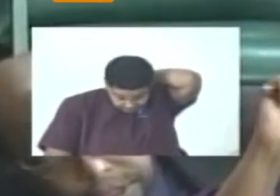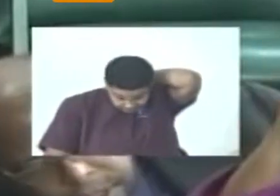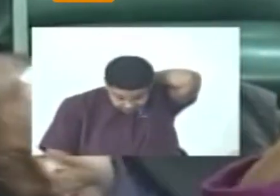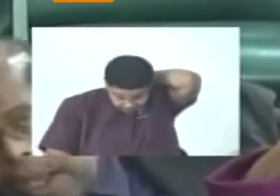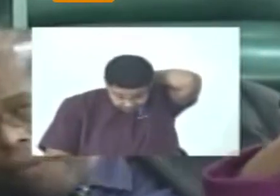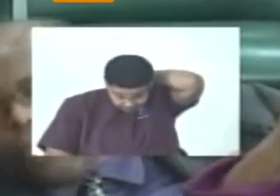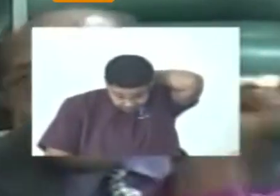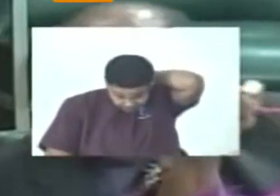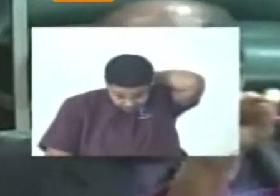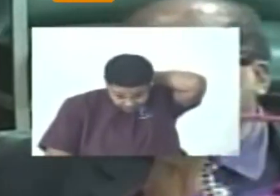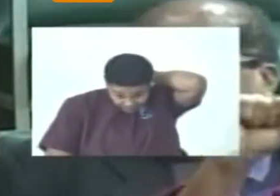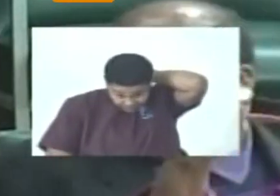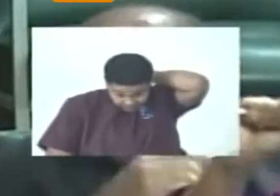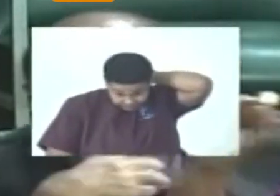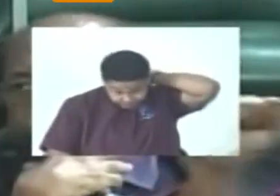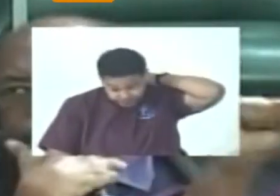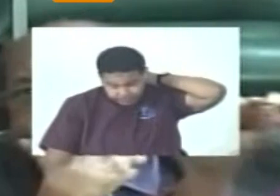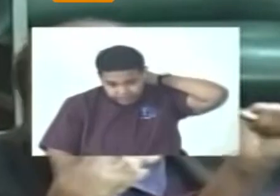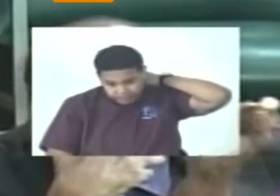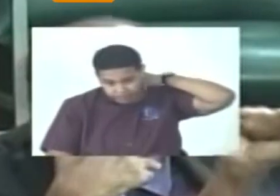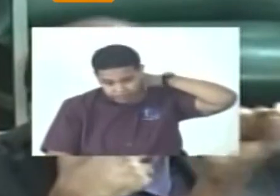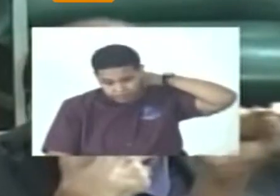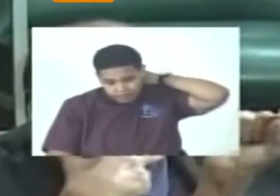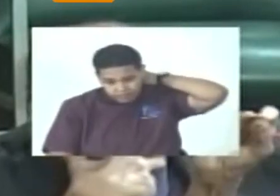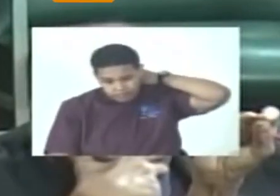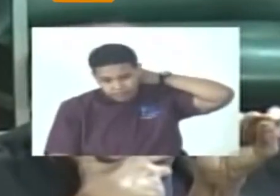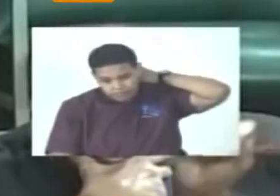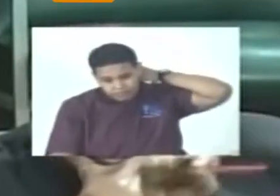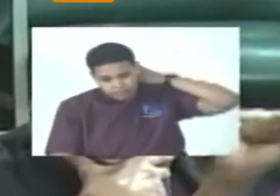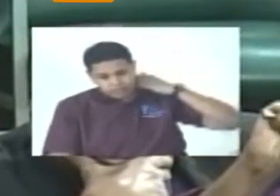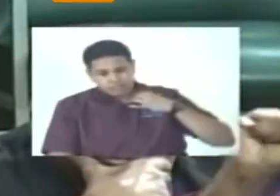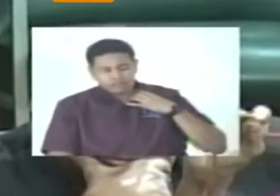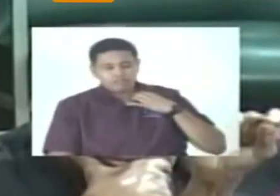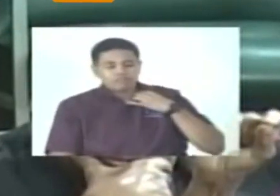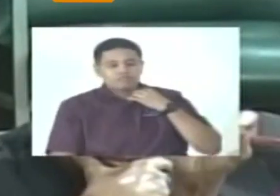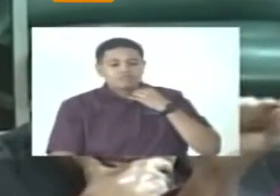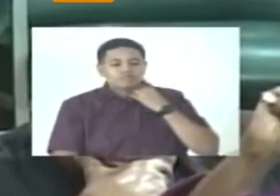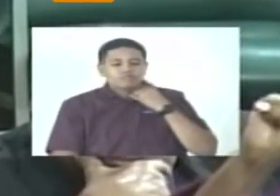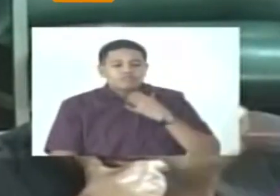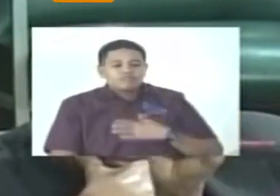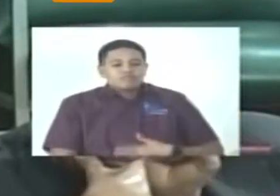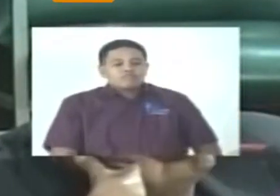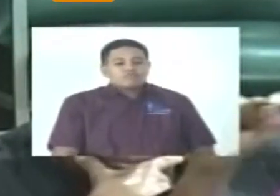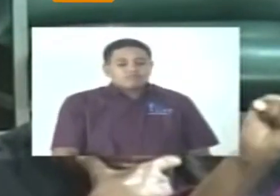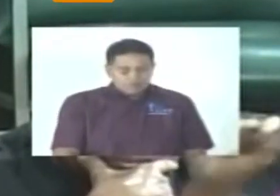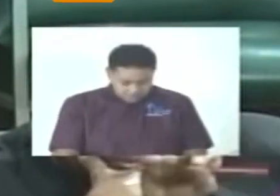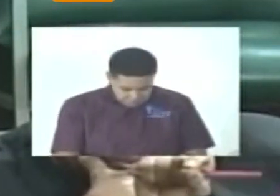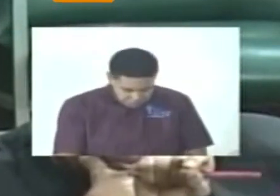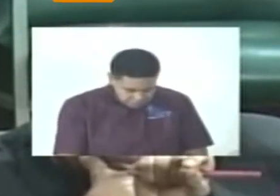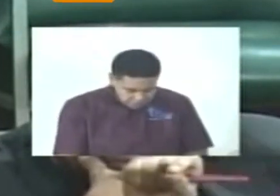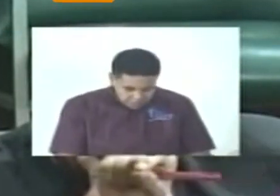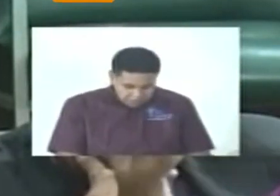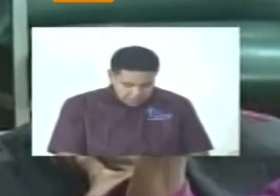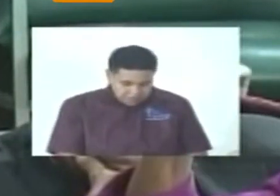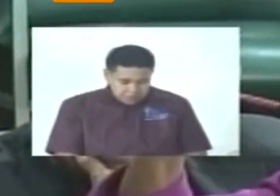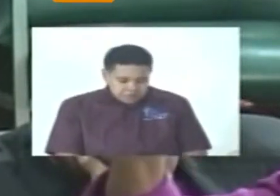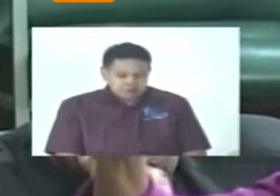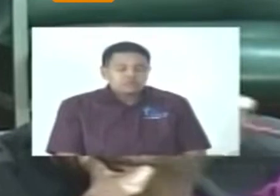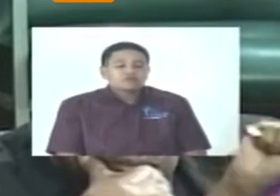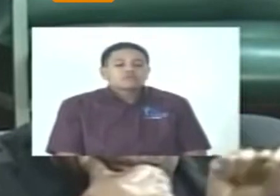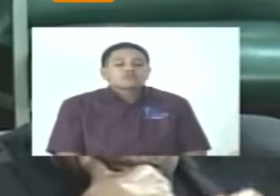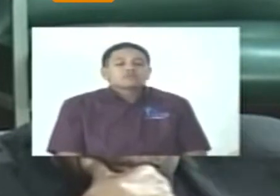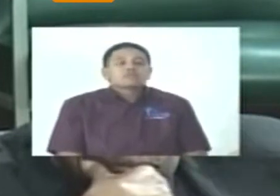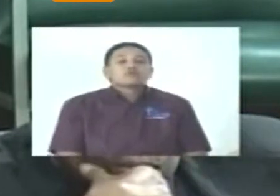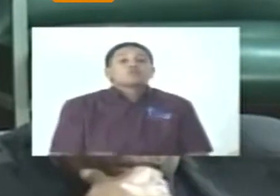So we need to sharpen that aspect of it. Because when a man is not afraid of the